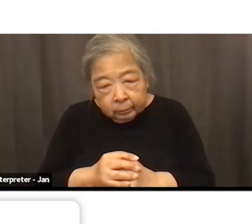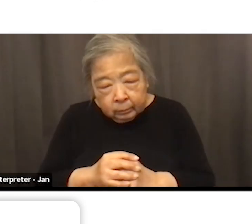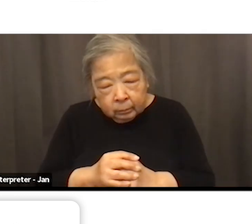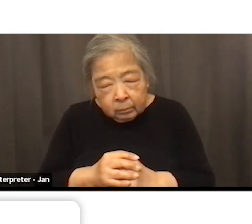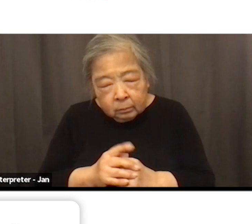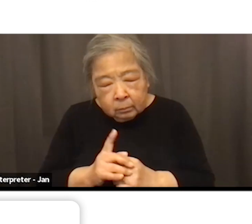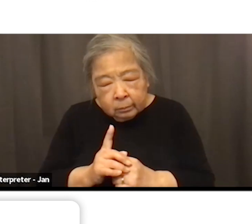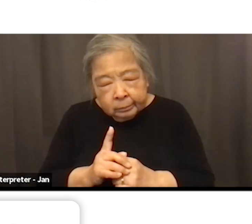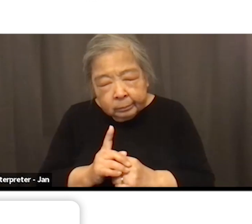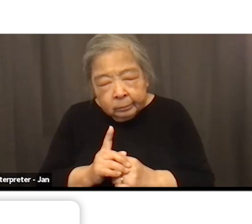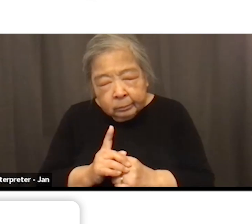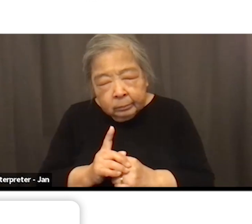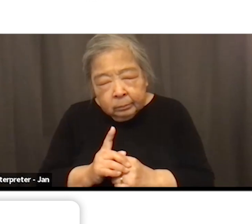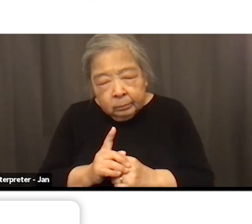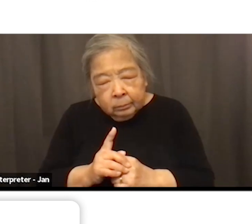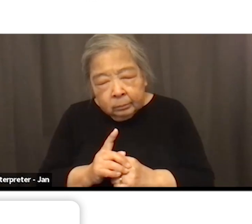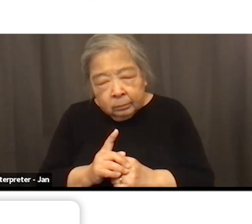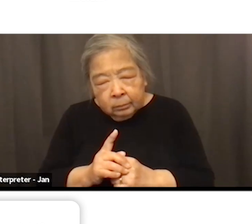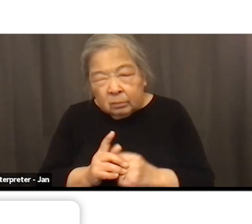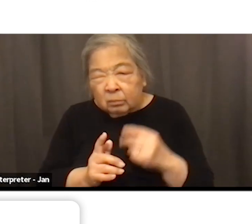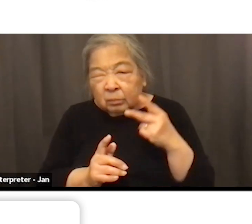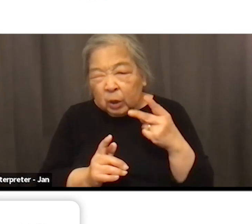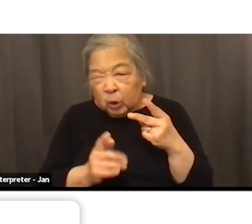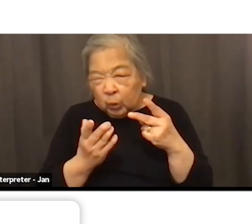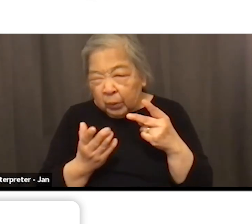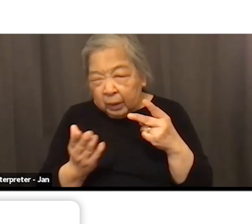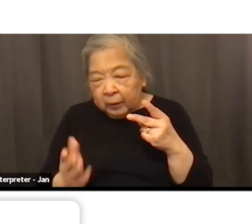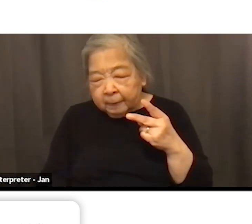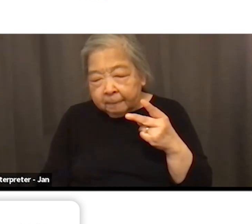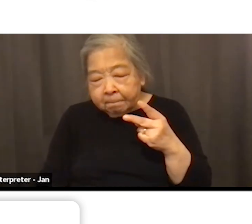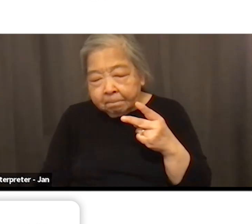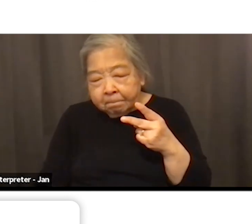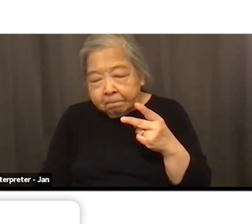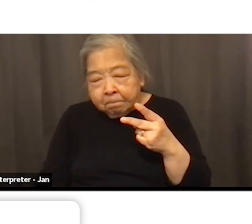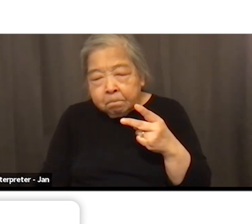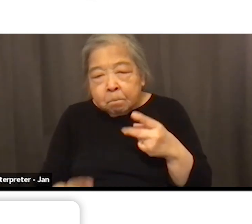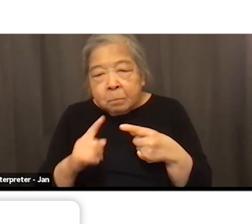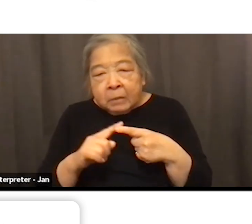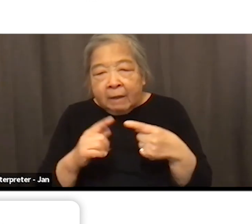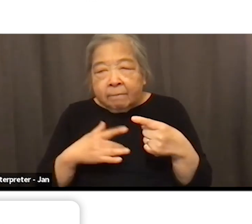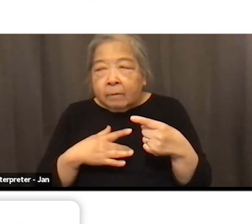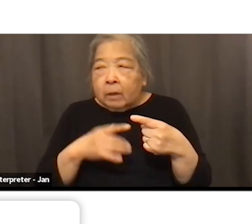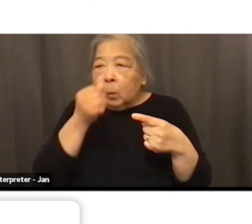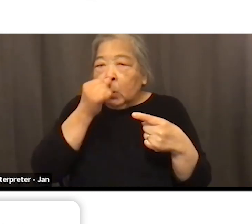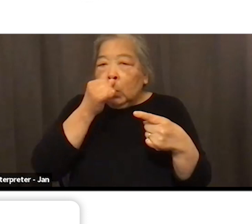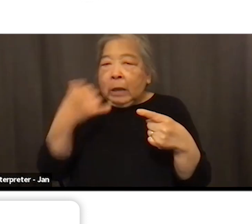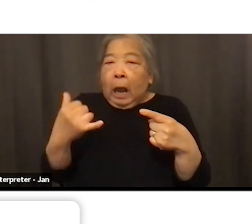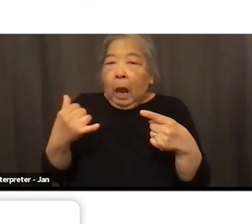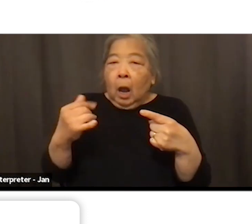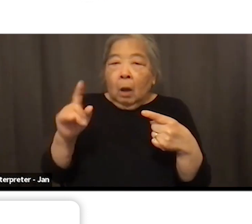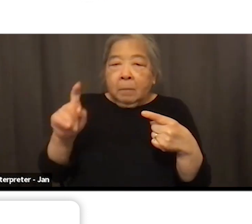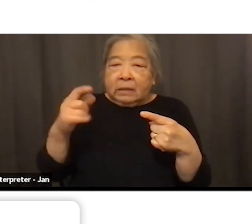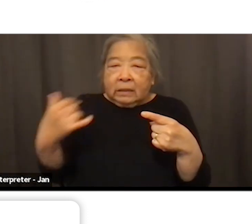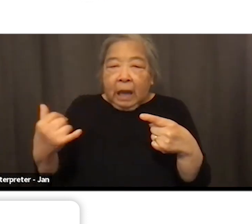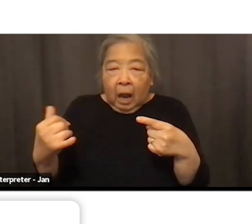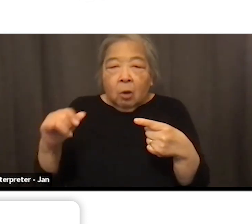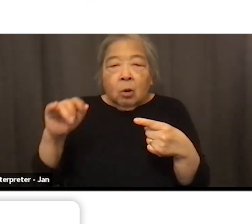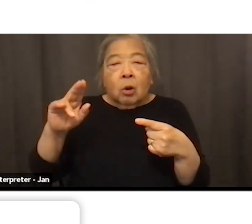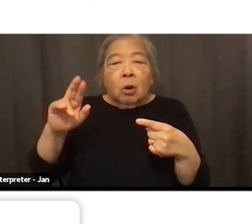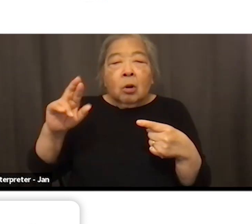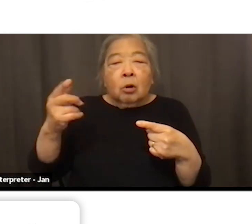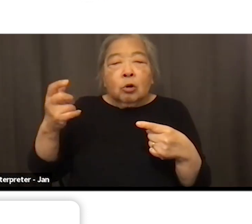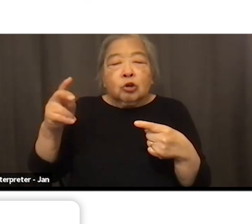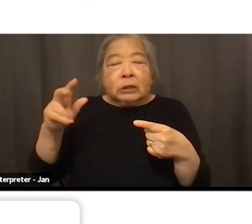So there's two things there, right? There's the feeling of urgency, right? There's that energetic feeling of